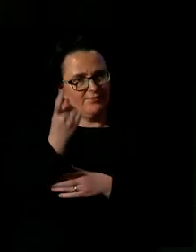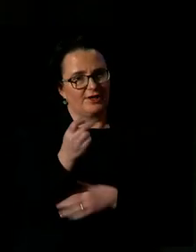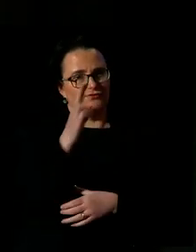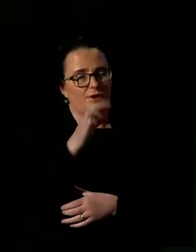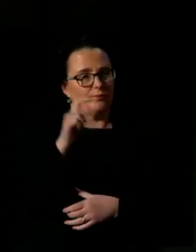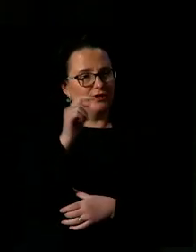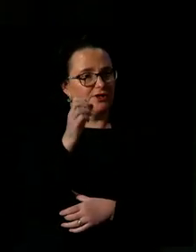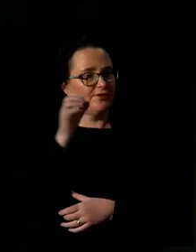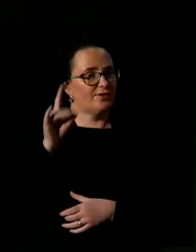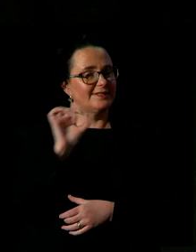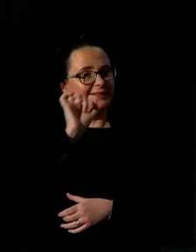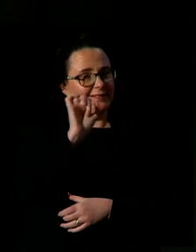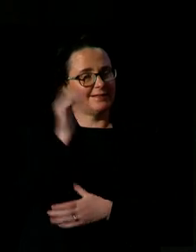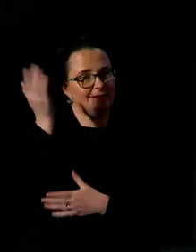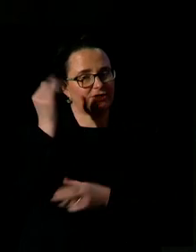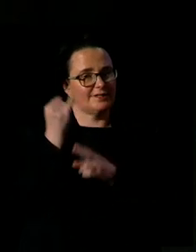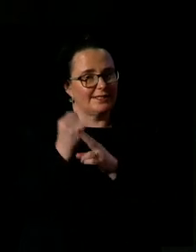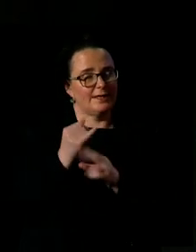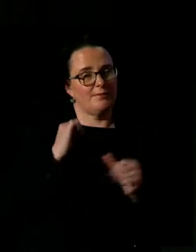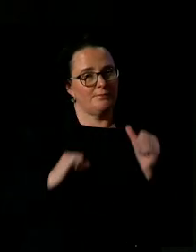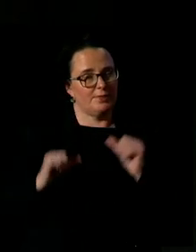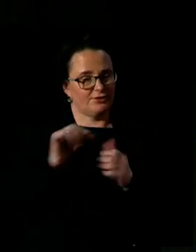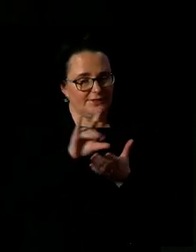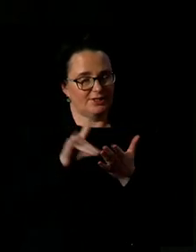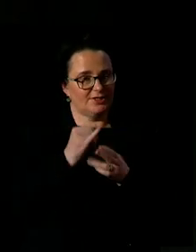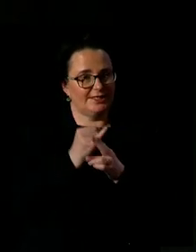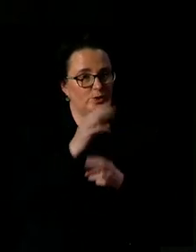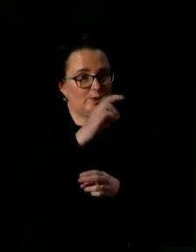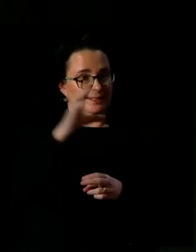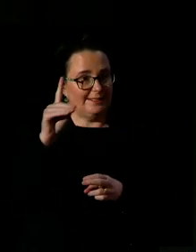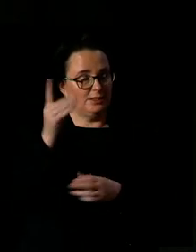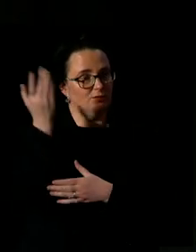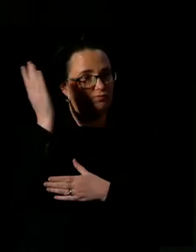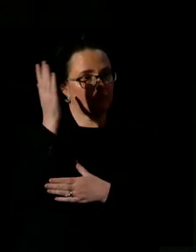Modern History at University College Dublin, to give his reading.